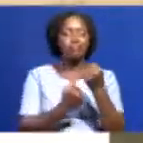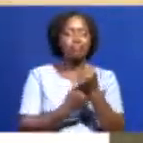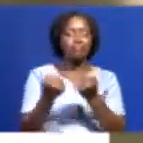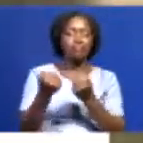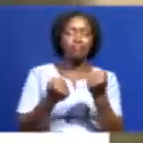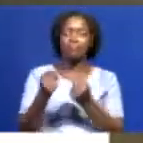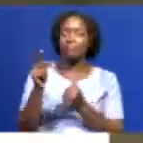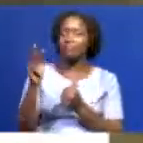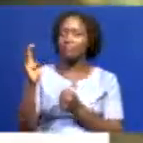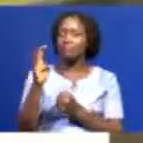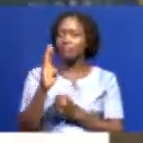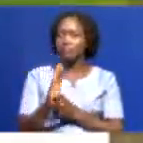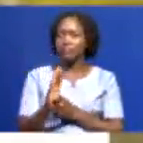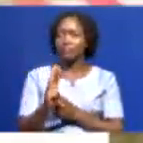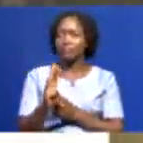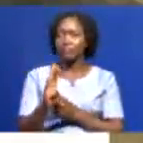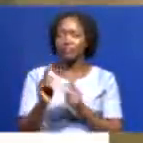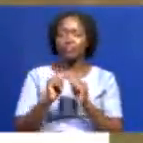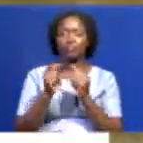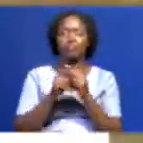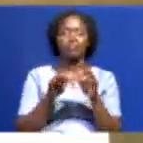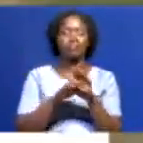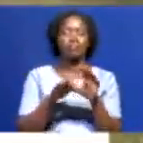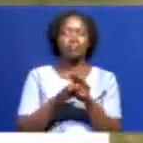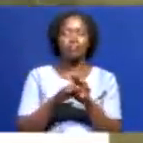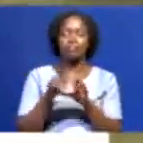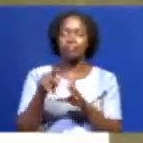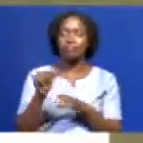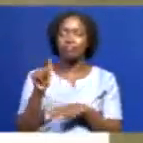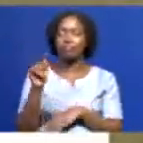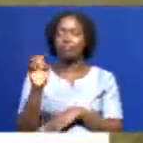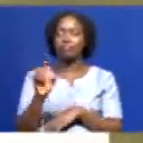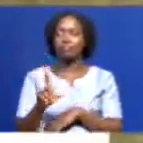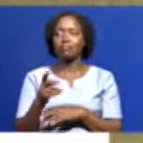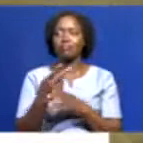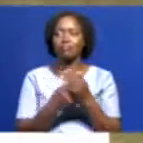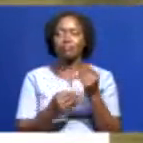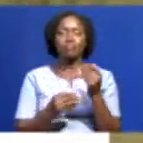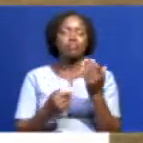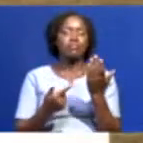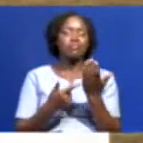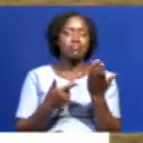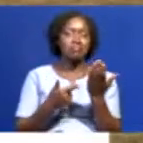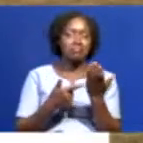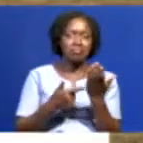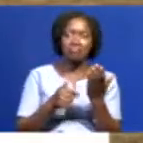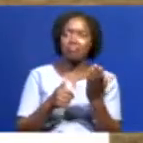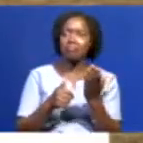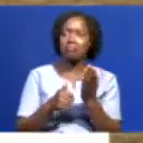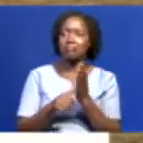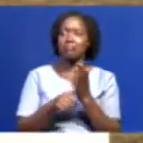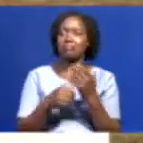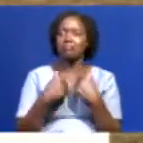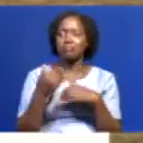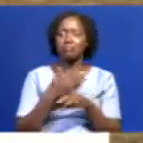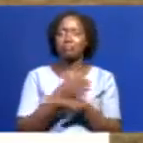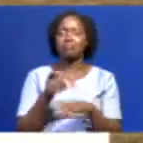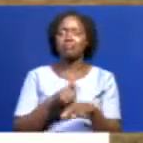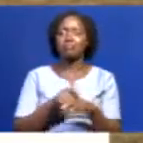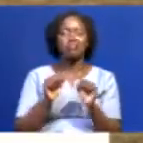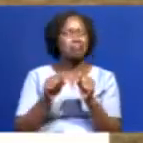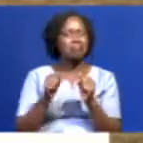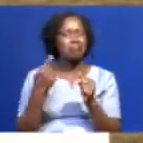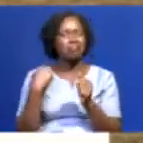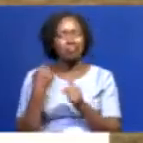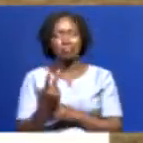by KCB alongside teammates Karan Patel and Ivan Skavisi, who both developed mechanical problems. We lost a lot of time. I think maybe we would have been